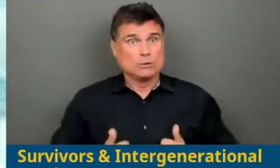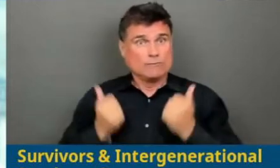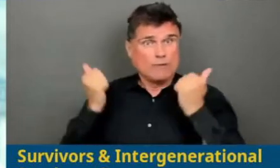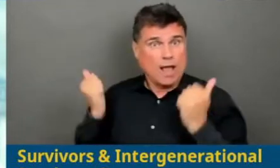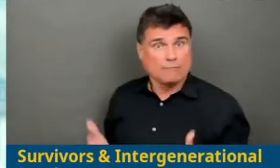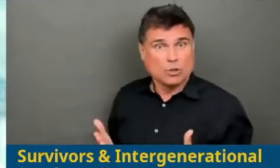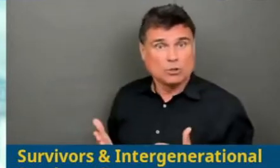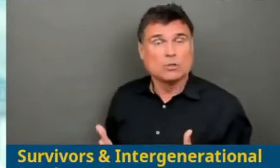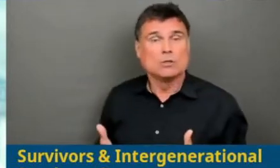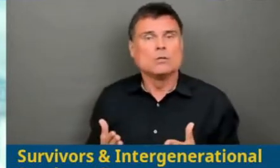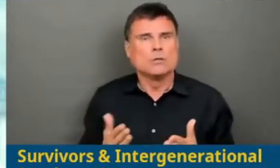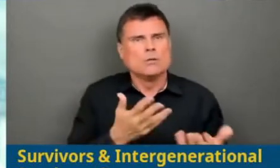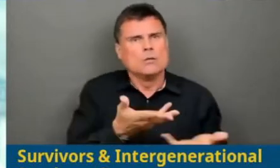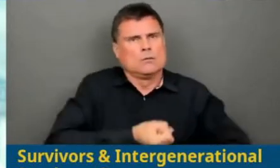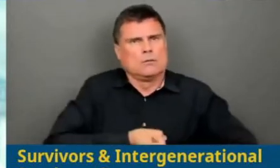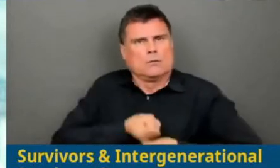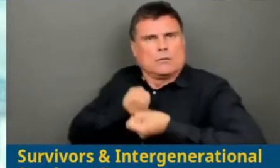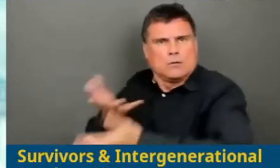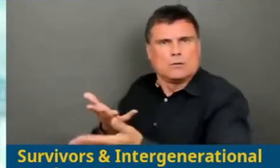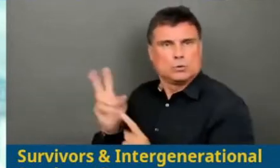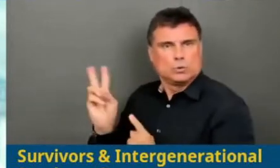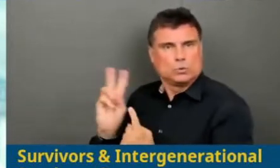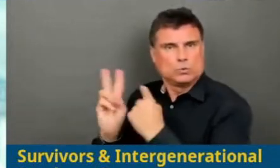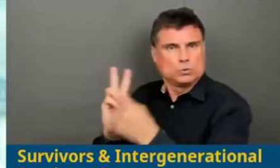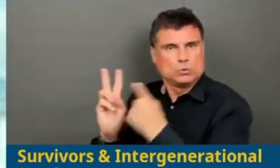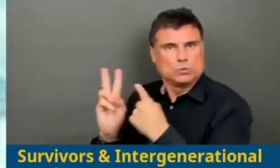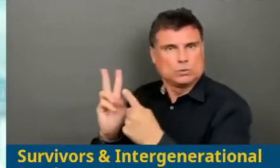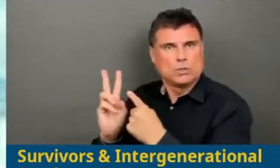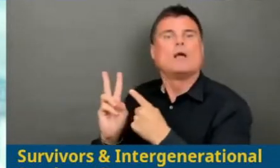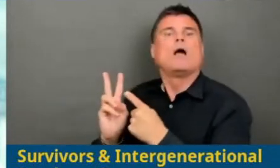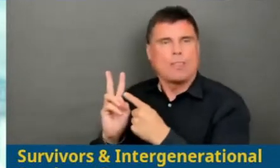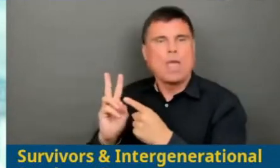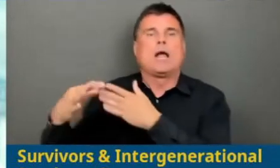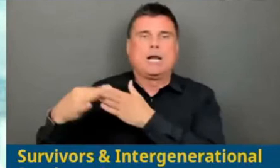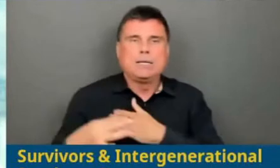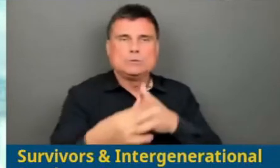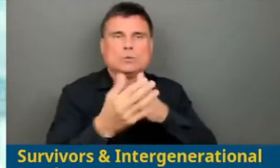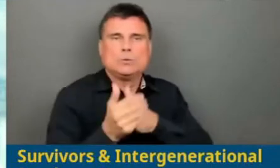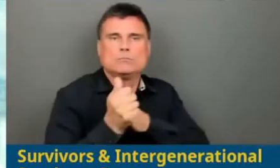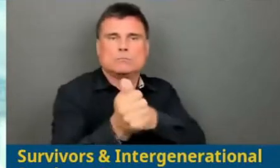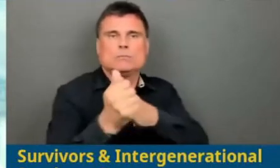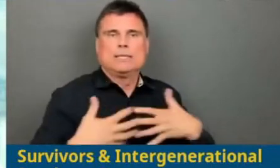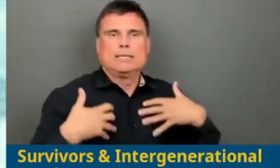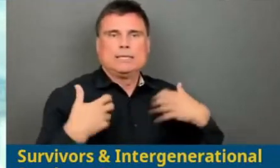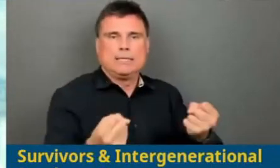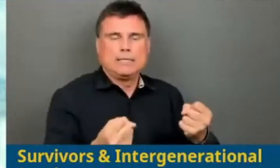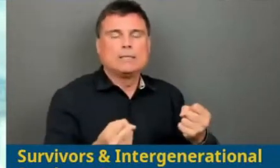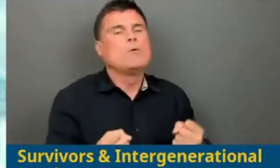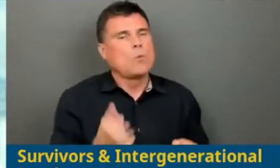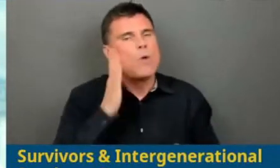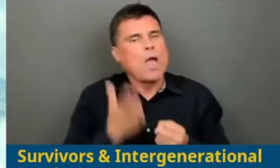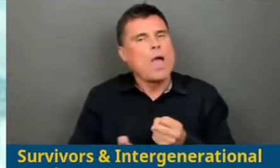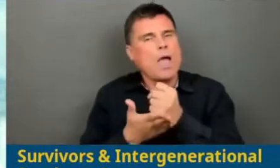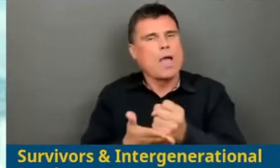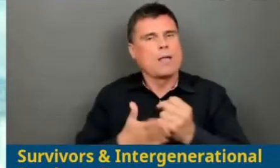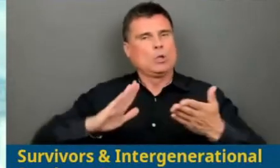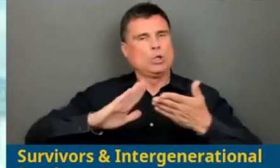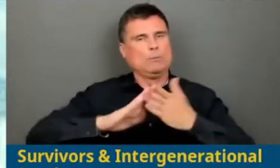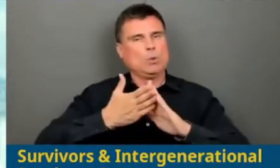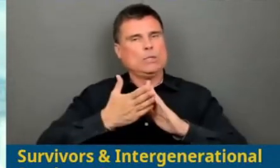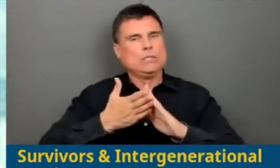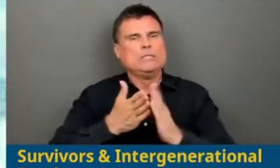upon healing. They will assist caretaker communities in a number of ways, helping them navigate through the federal and